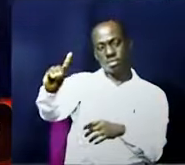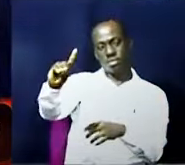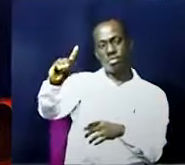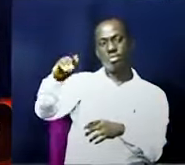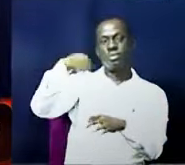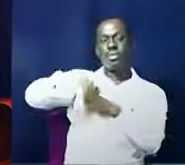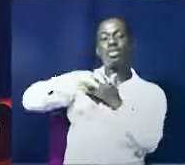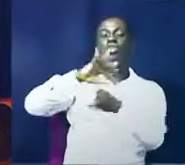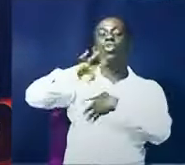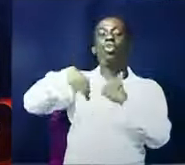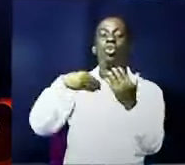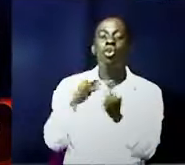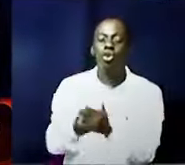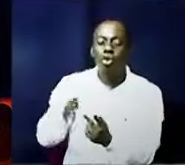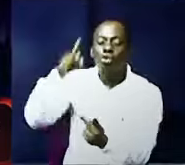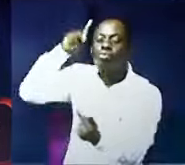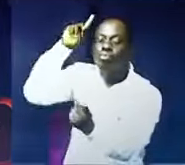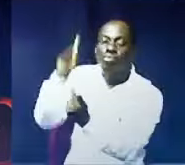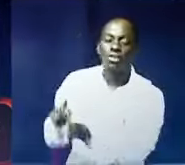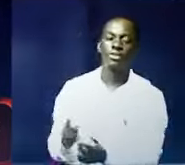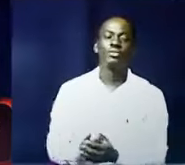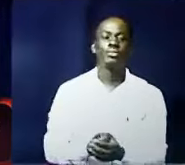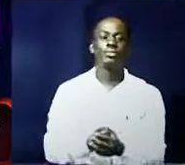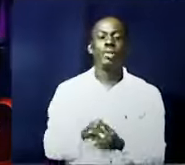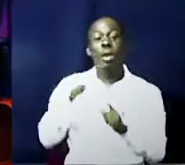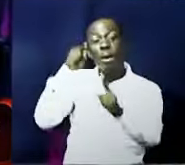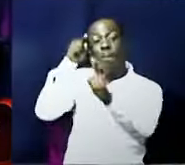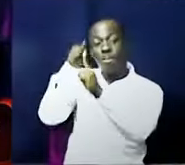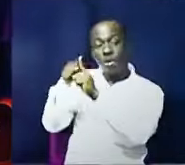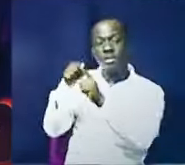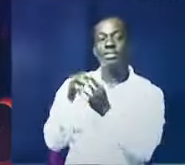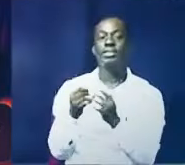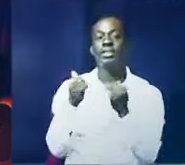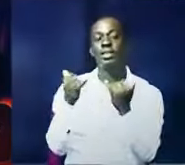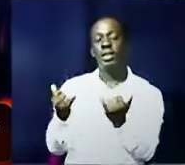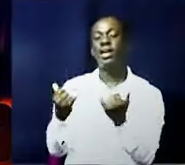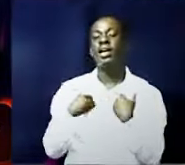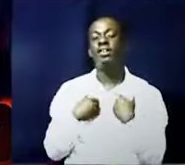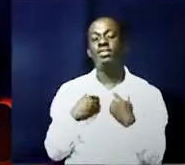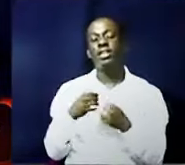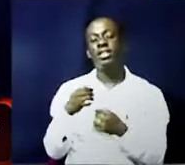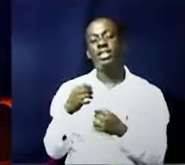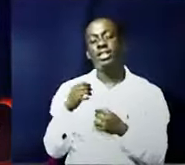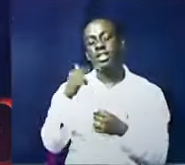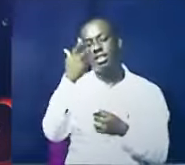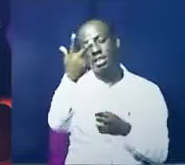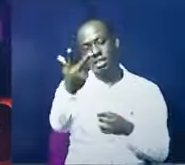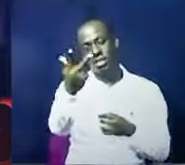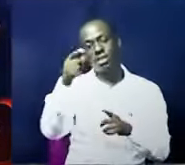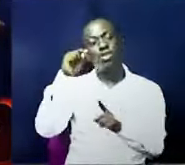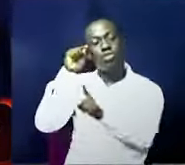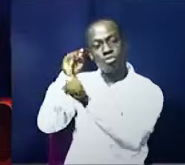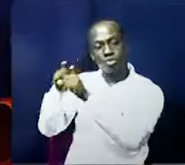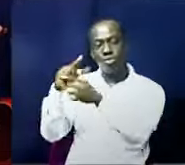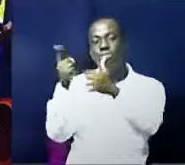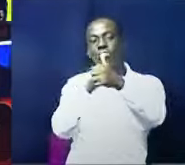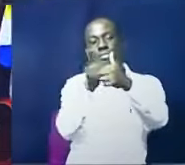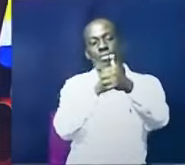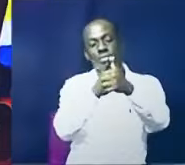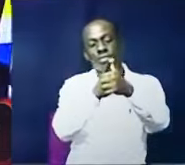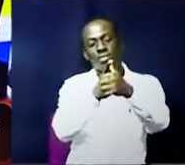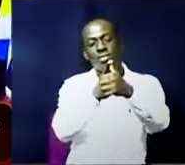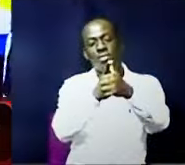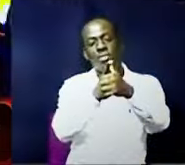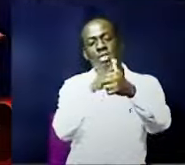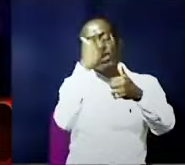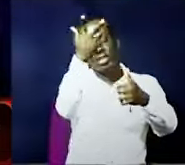three points of temptation. And so you were a miami and sat a band social. The lust of the flesh. And it hunam akono. The lust of the eye. And you